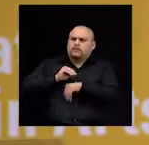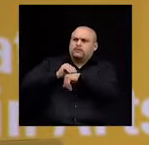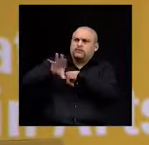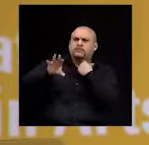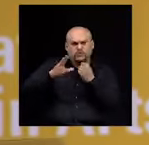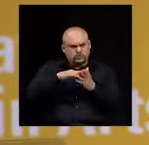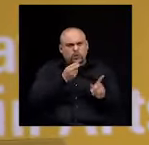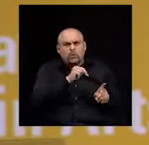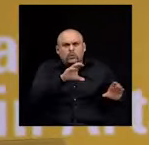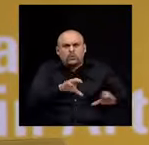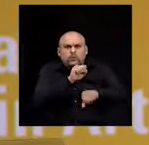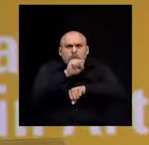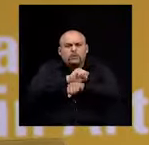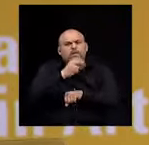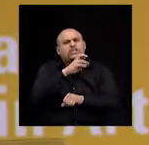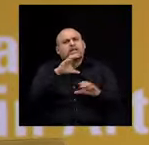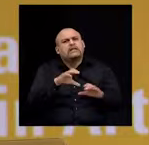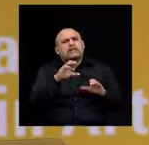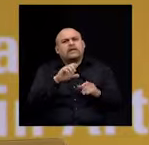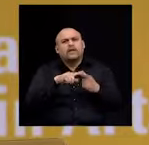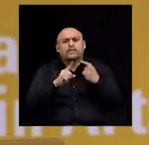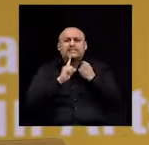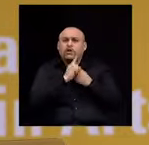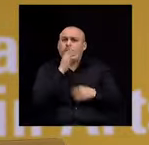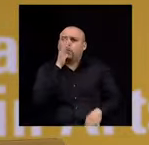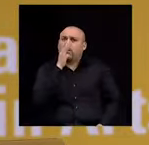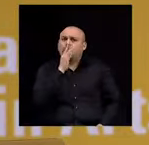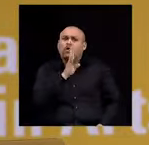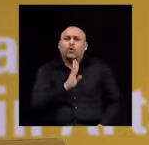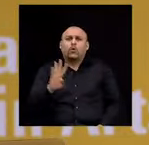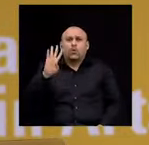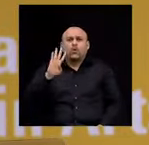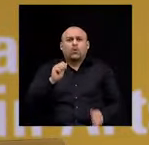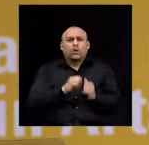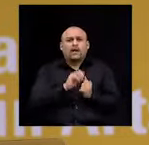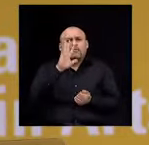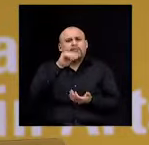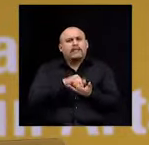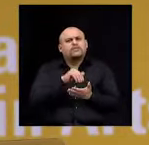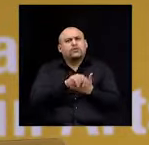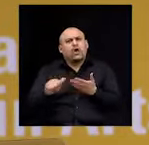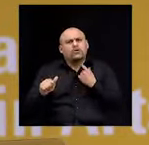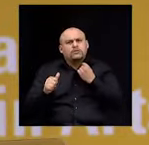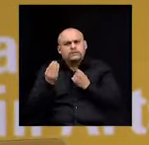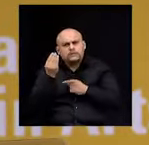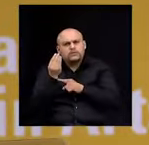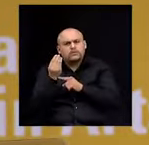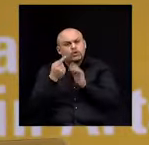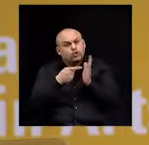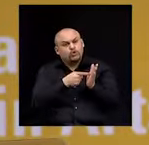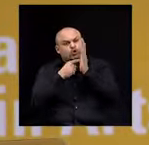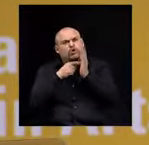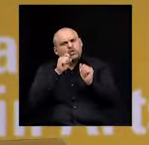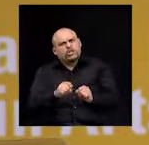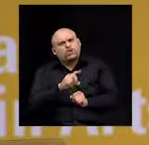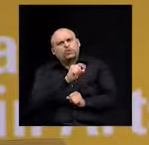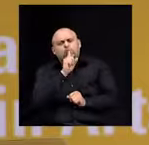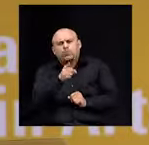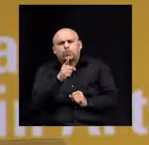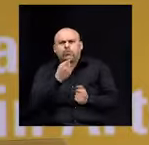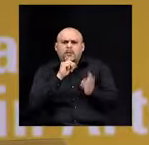merit. But that she did it as a single mother of a four-year-old with only $5,000 shows that she is a true model